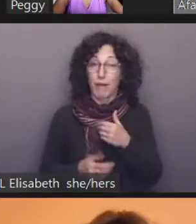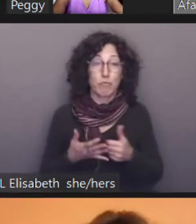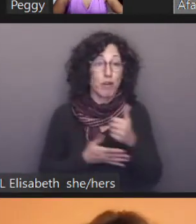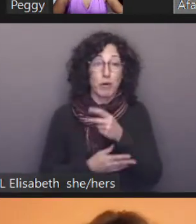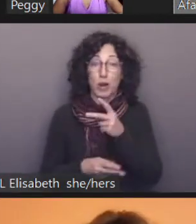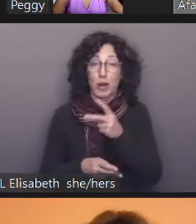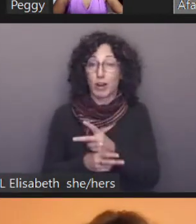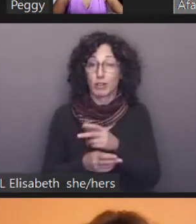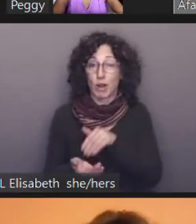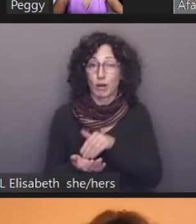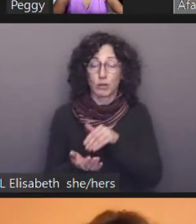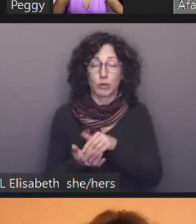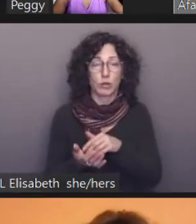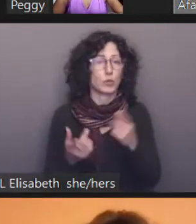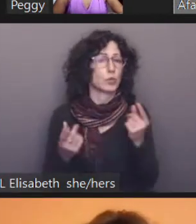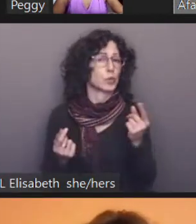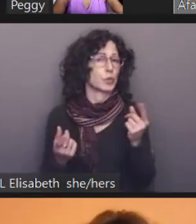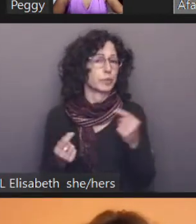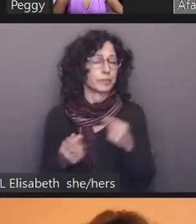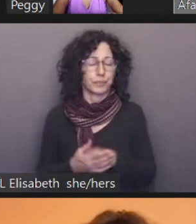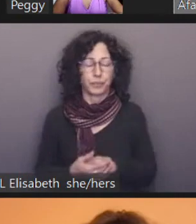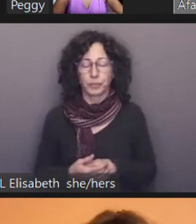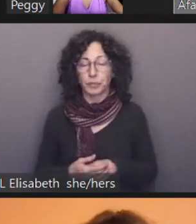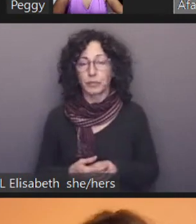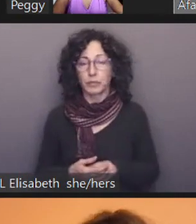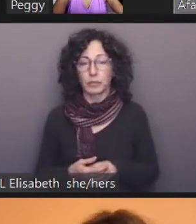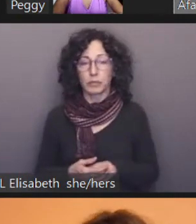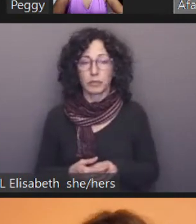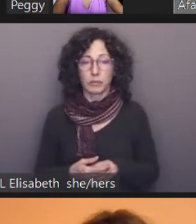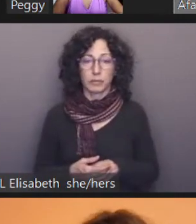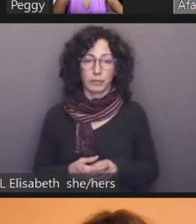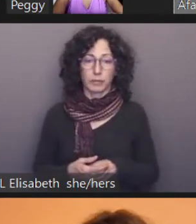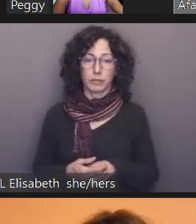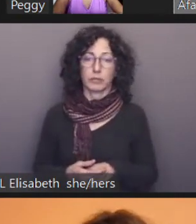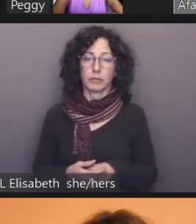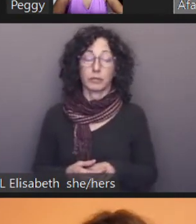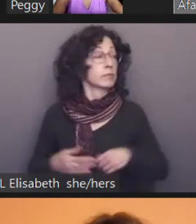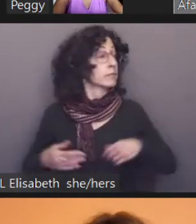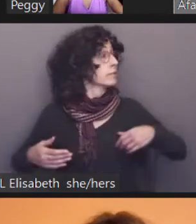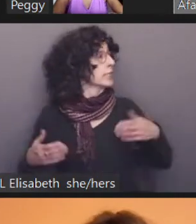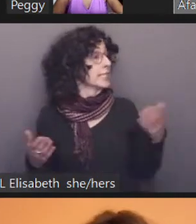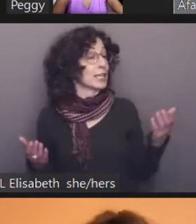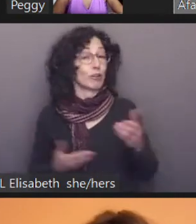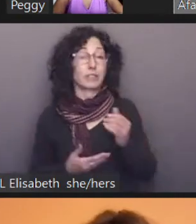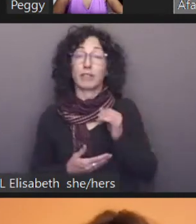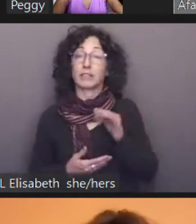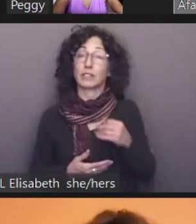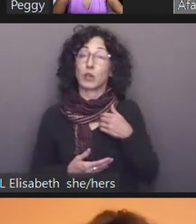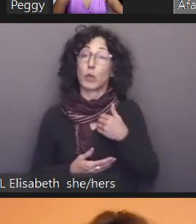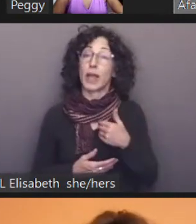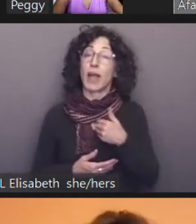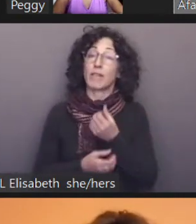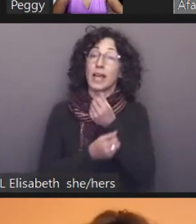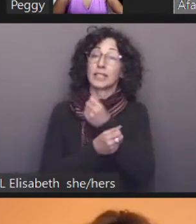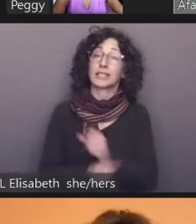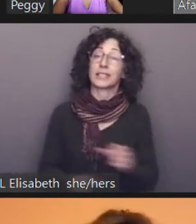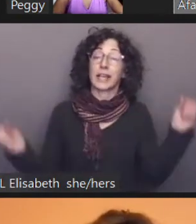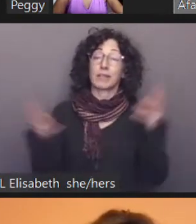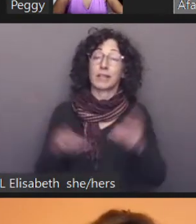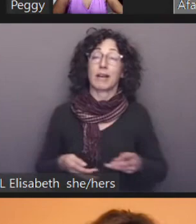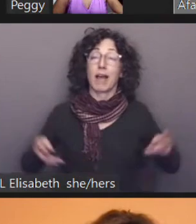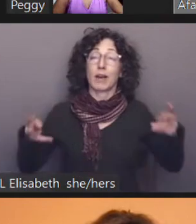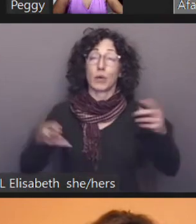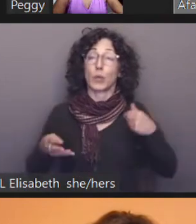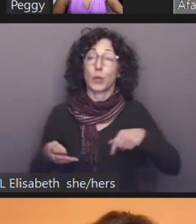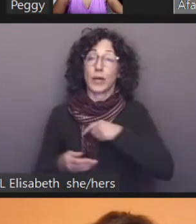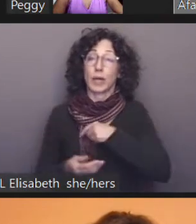So in San Francisco, we are a safety net city in our approach to primary care. So if you